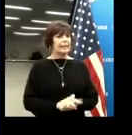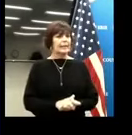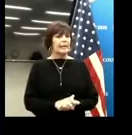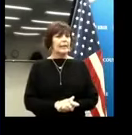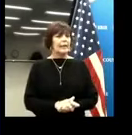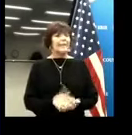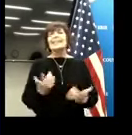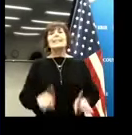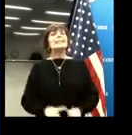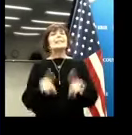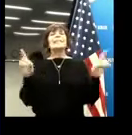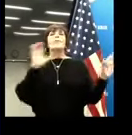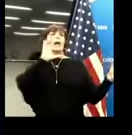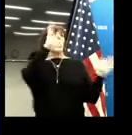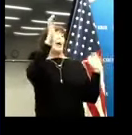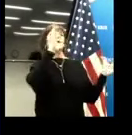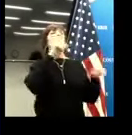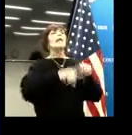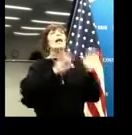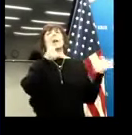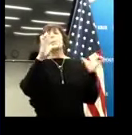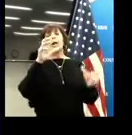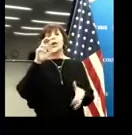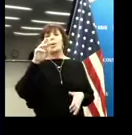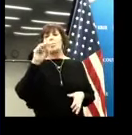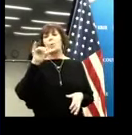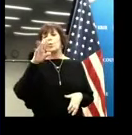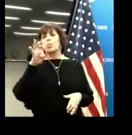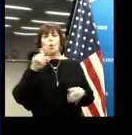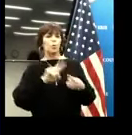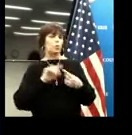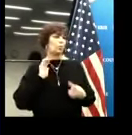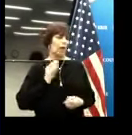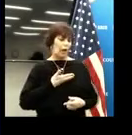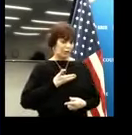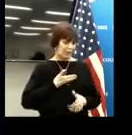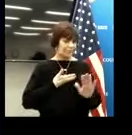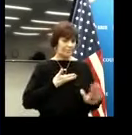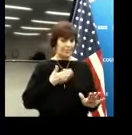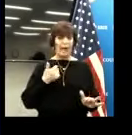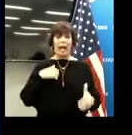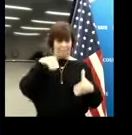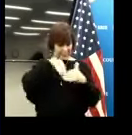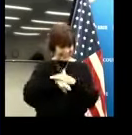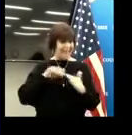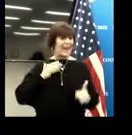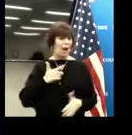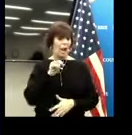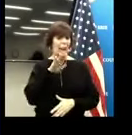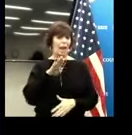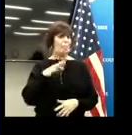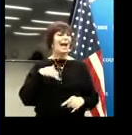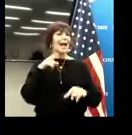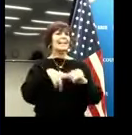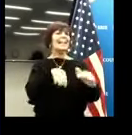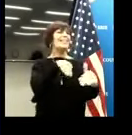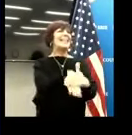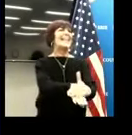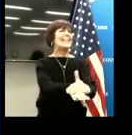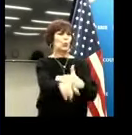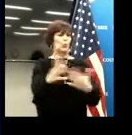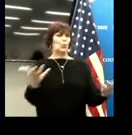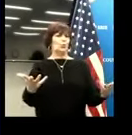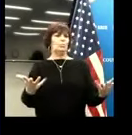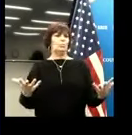It's a different comparison. I've been in our lab, but I can't even get into the clean room